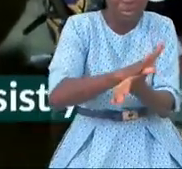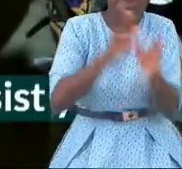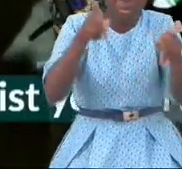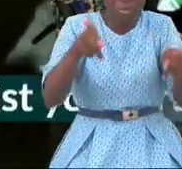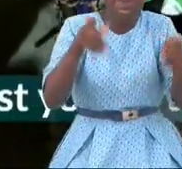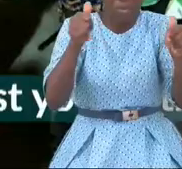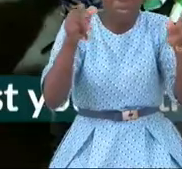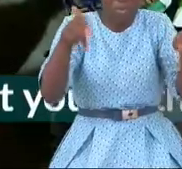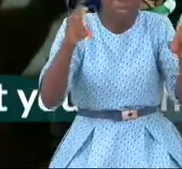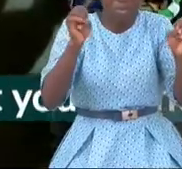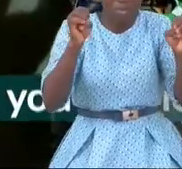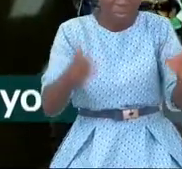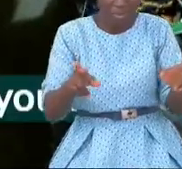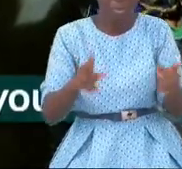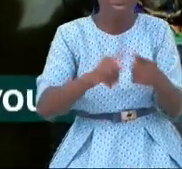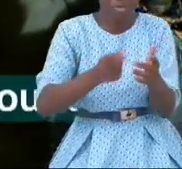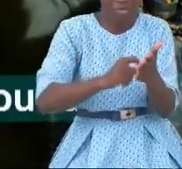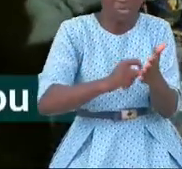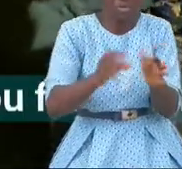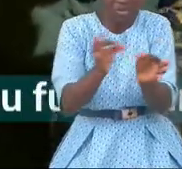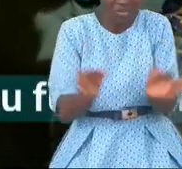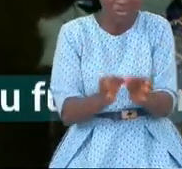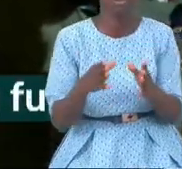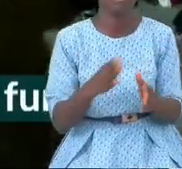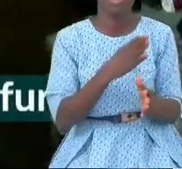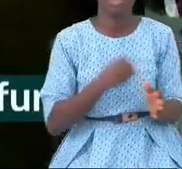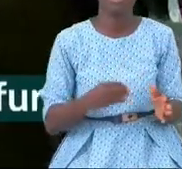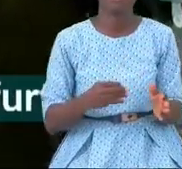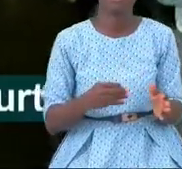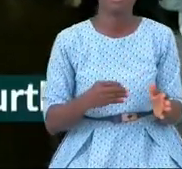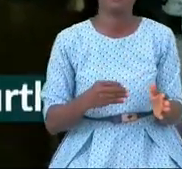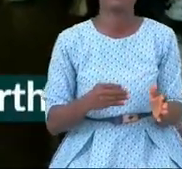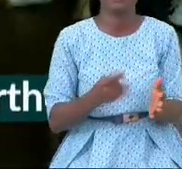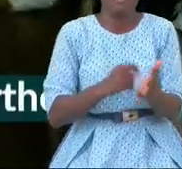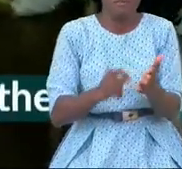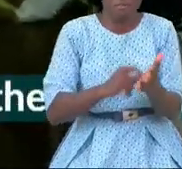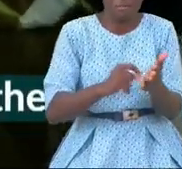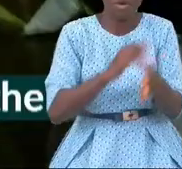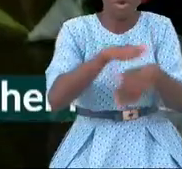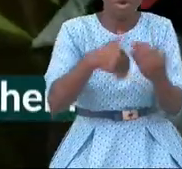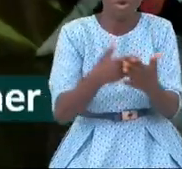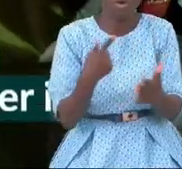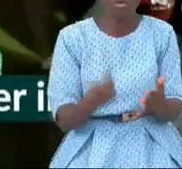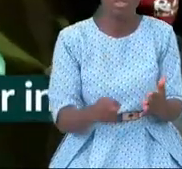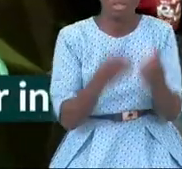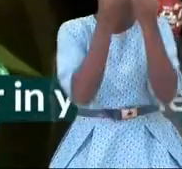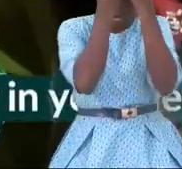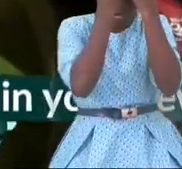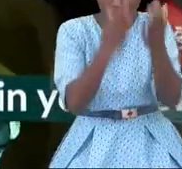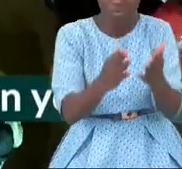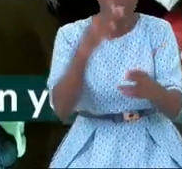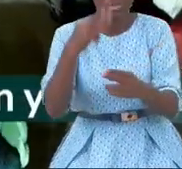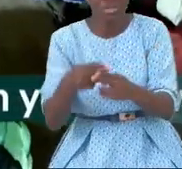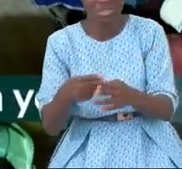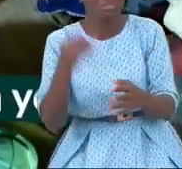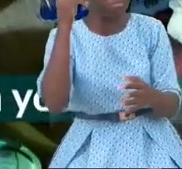the counseling. I'll come back and pray for you. Your healing, your deliverance is coming to you shortly. We call on